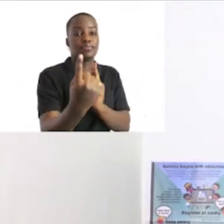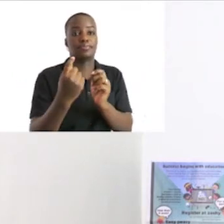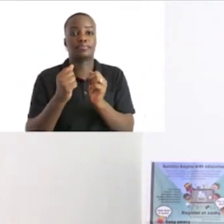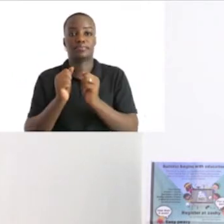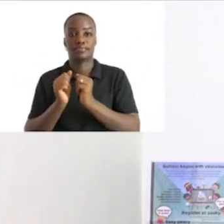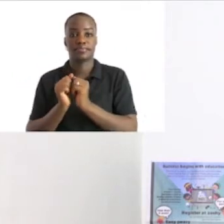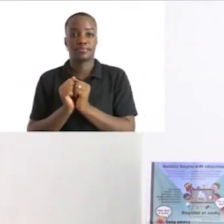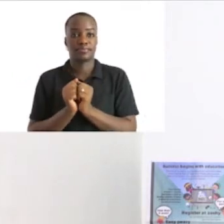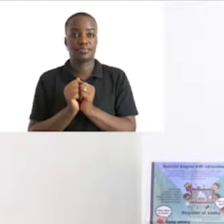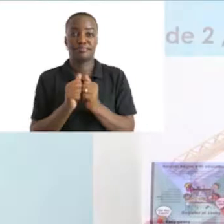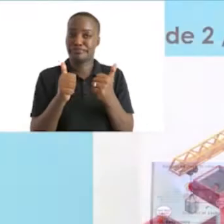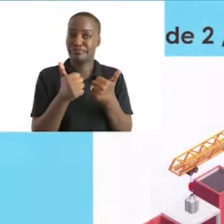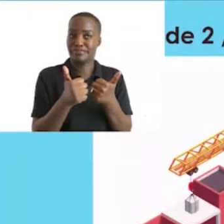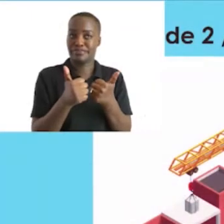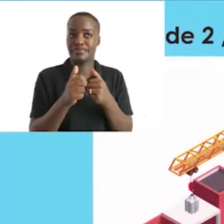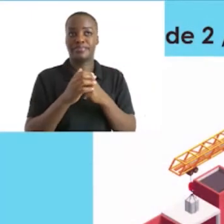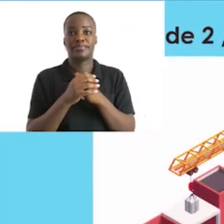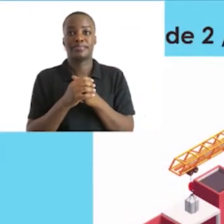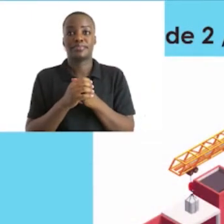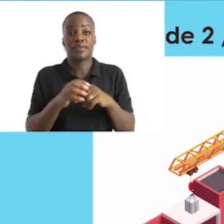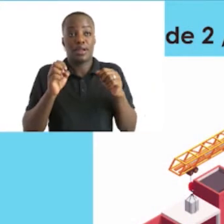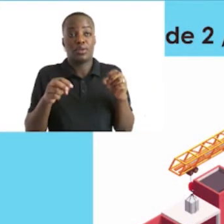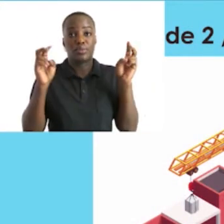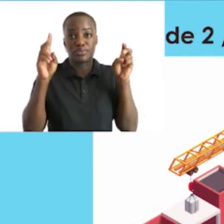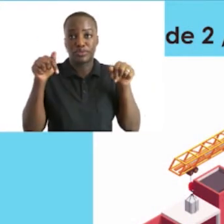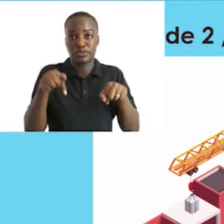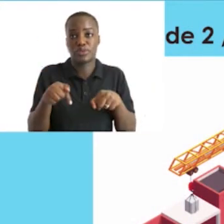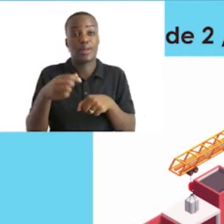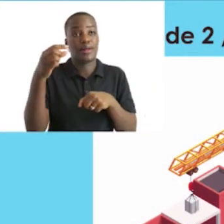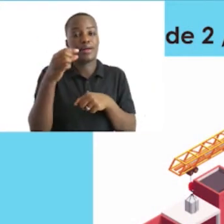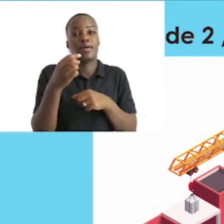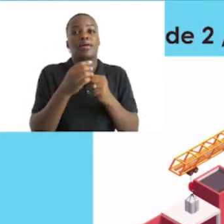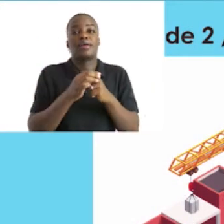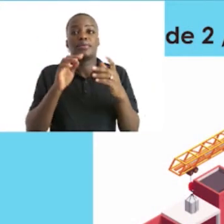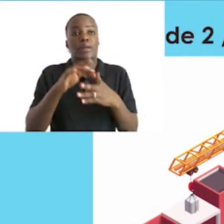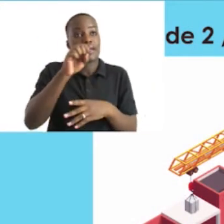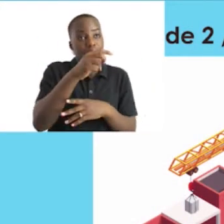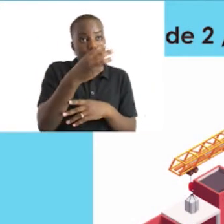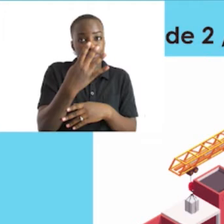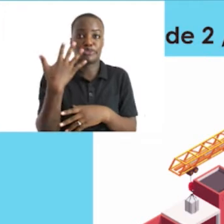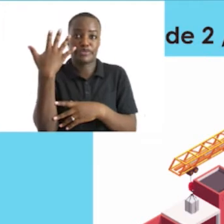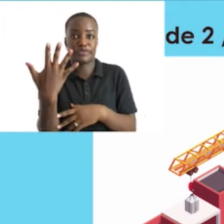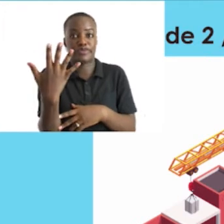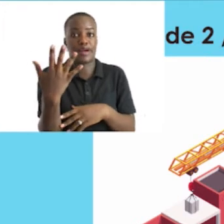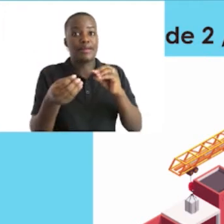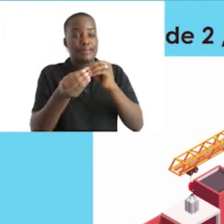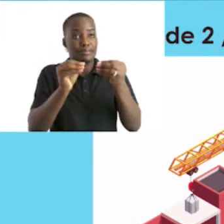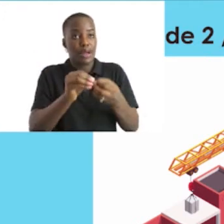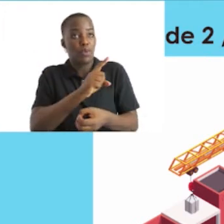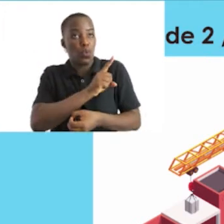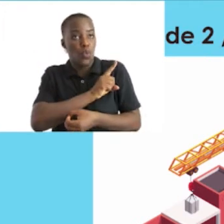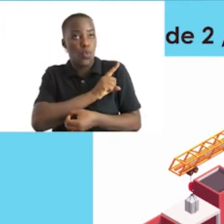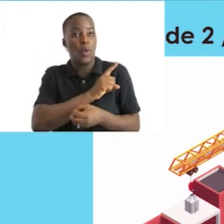of us. Well done. Our lesson today, lesson 4, is counting in fives, doing numbers